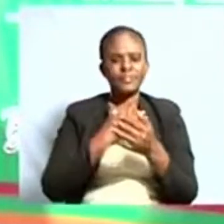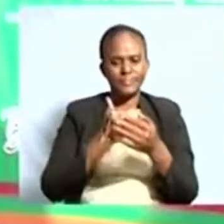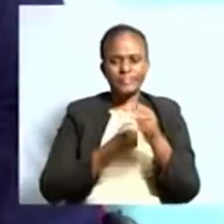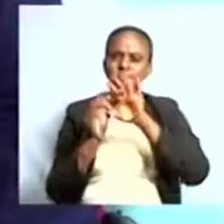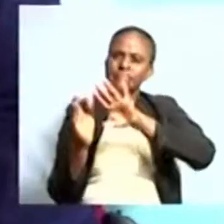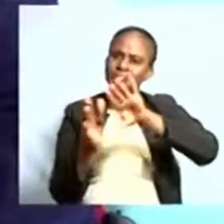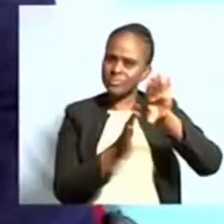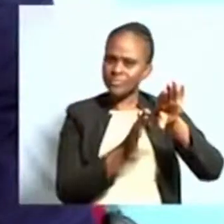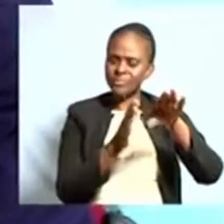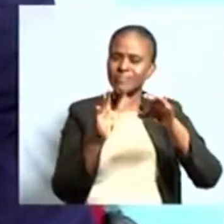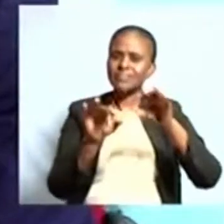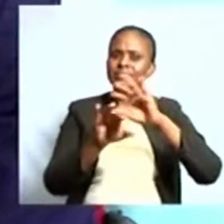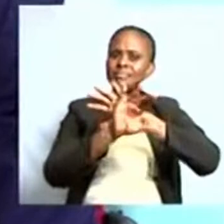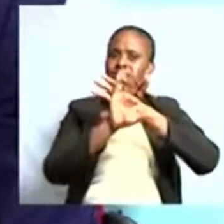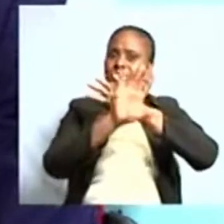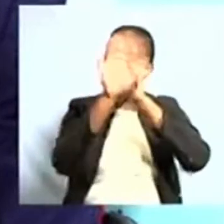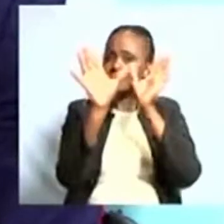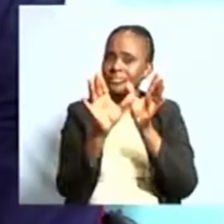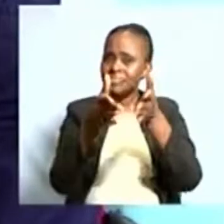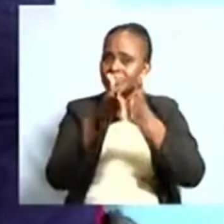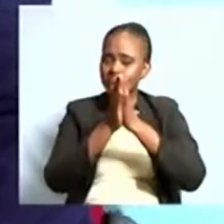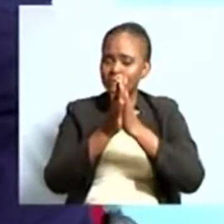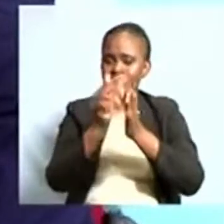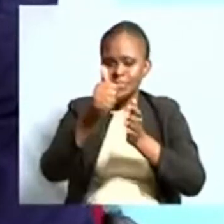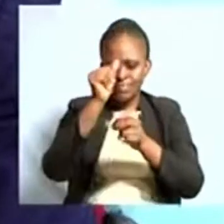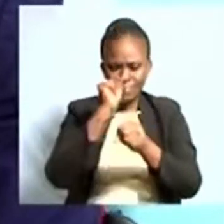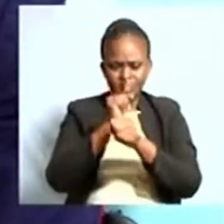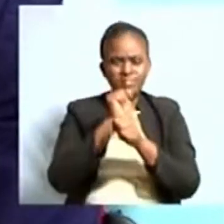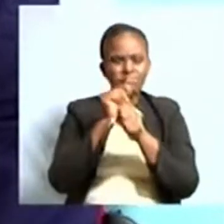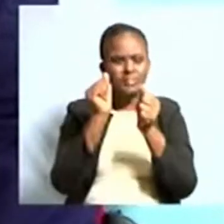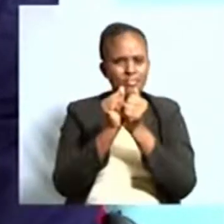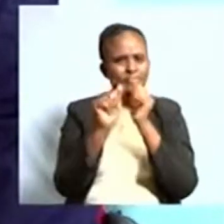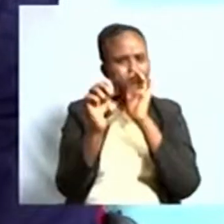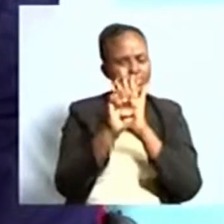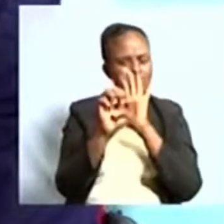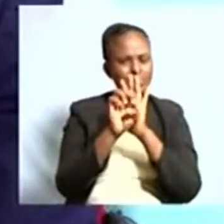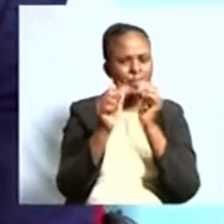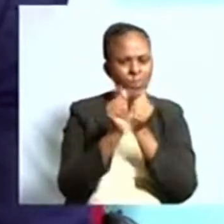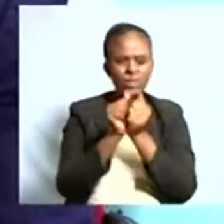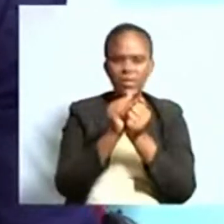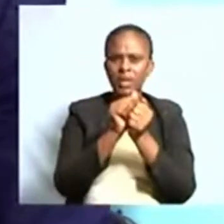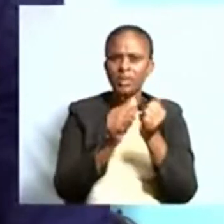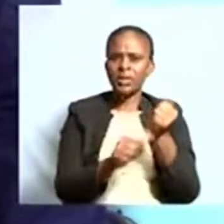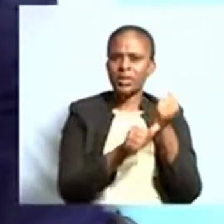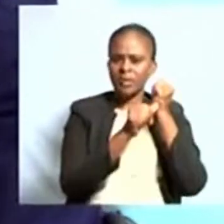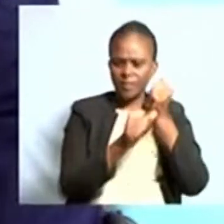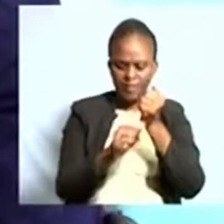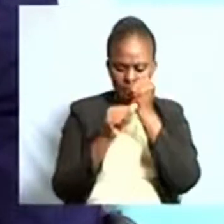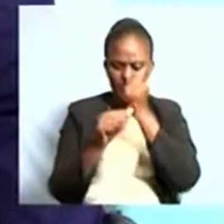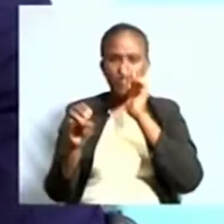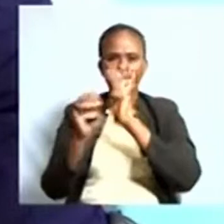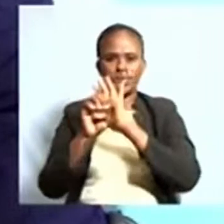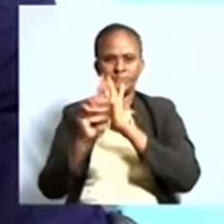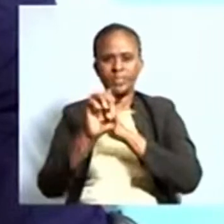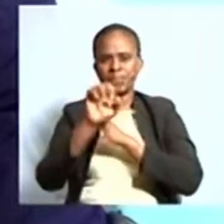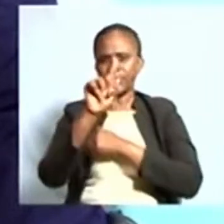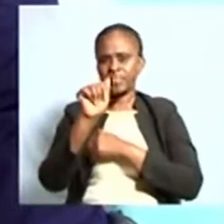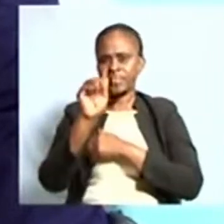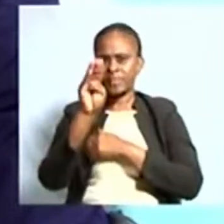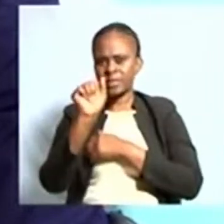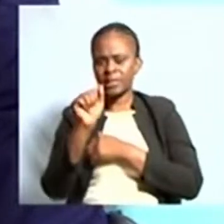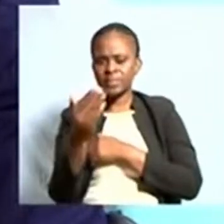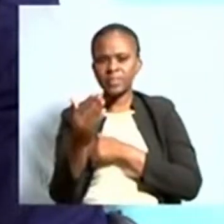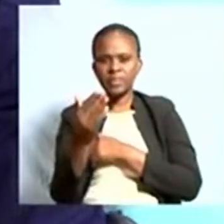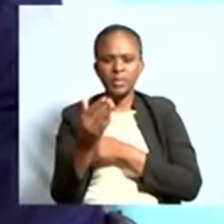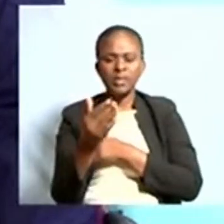to that point to find out how does a unit relate, for example, with agencies like the Bureau of Standards in